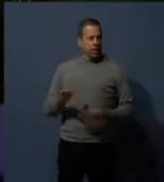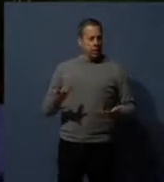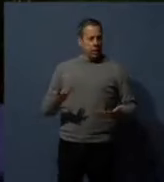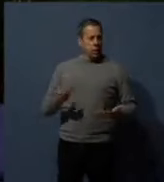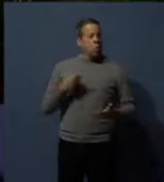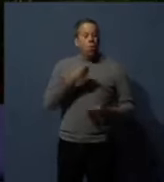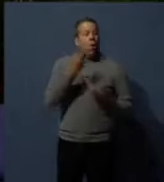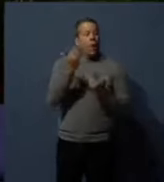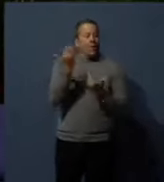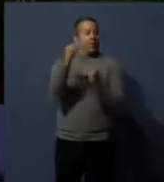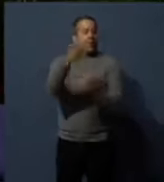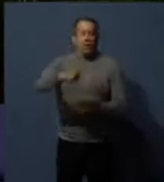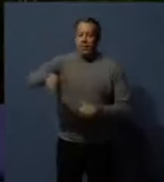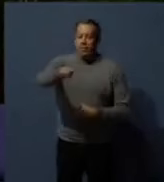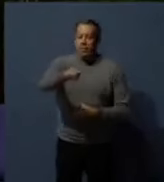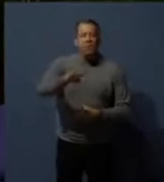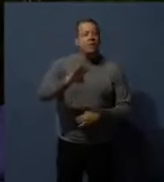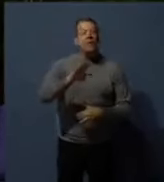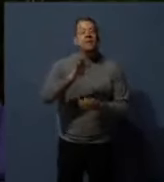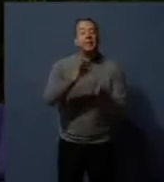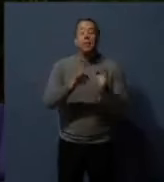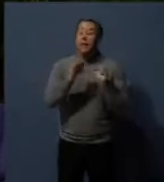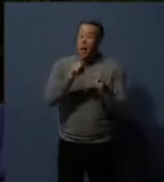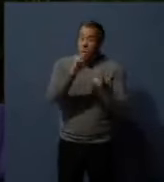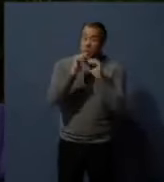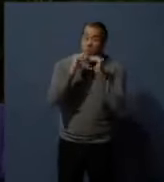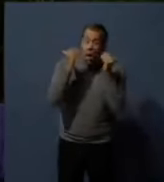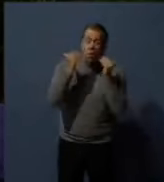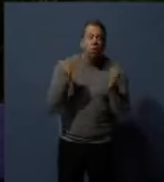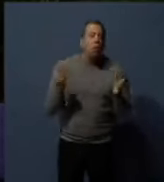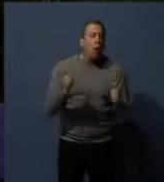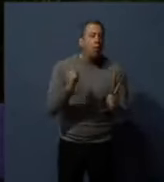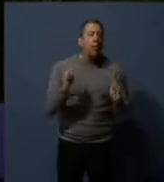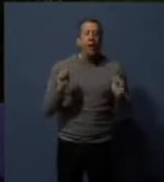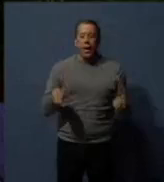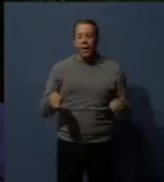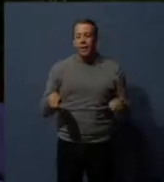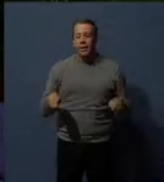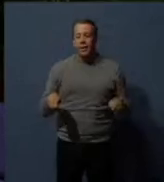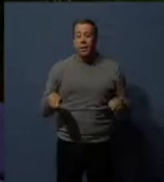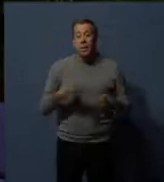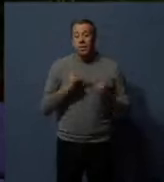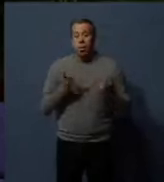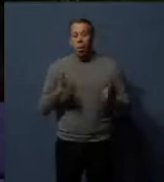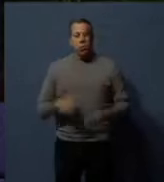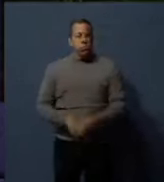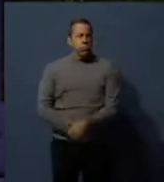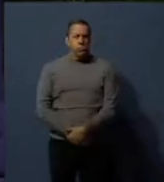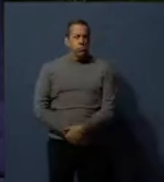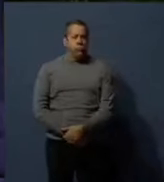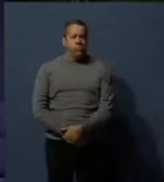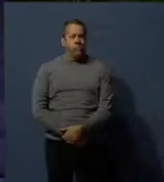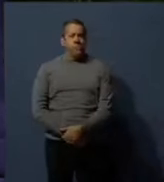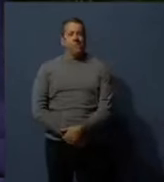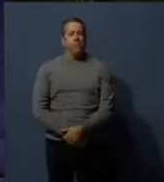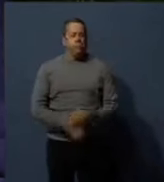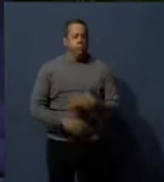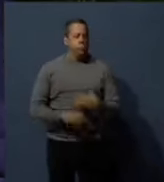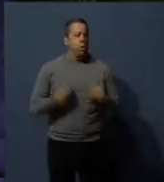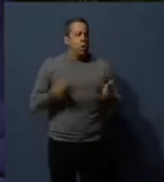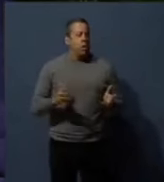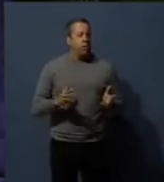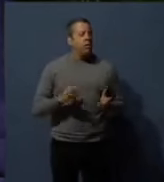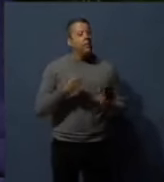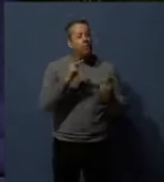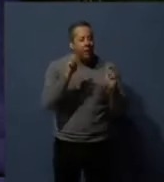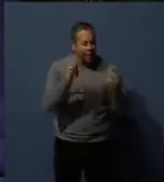it. So can you smile? Everybody can smile. Everybody doesn't want to, but everybody can. Everybody can give a